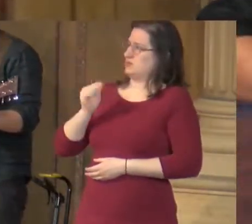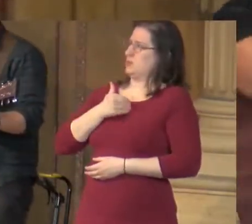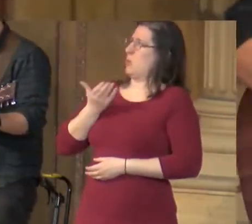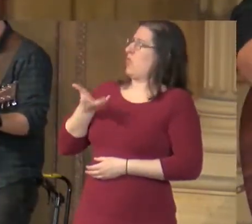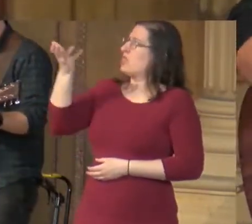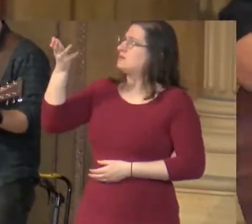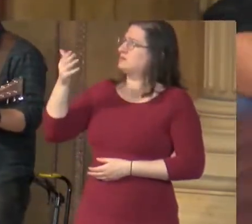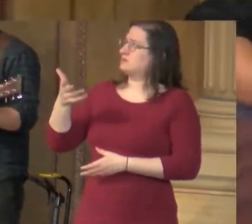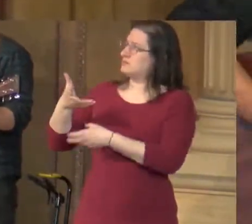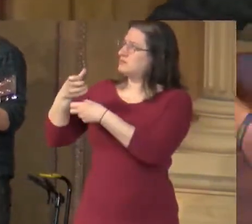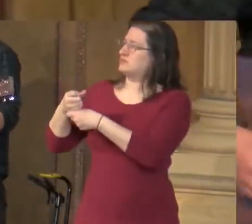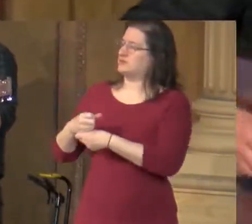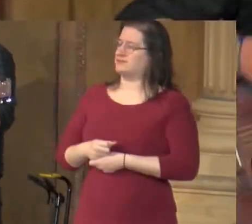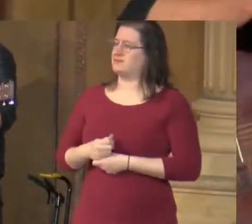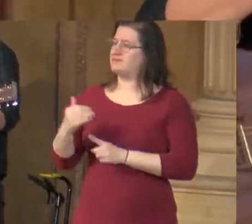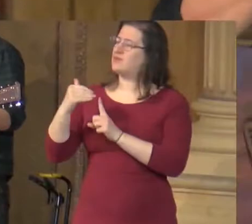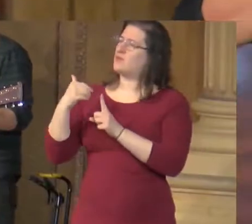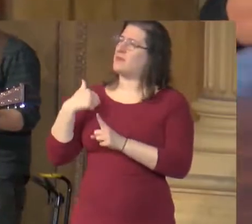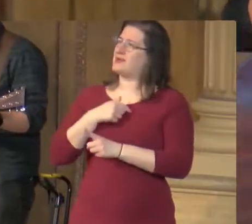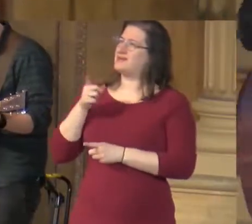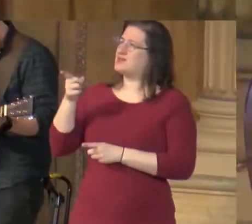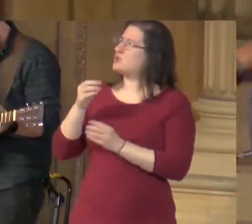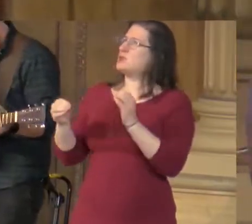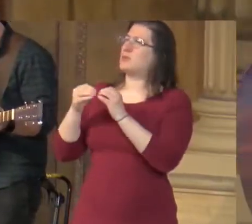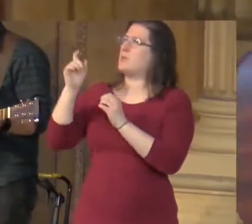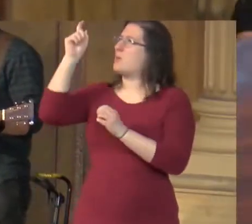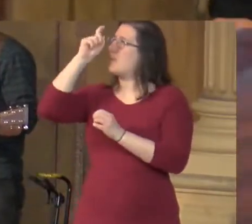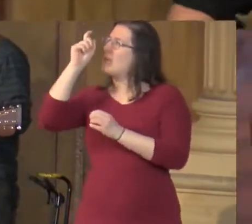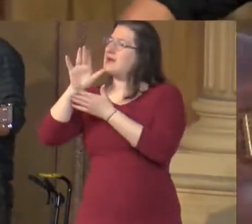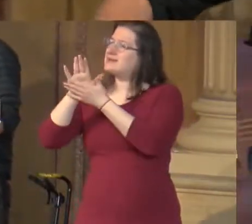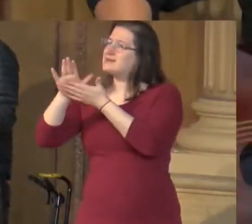remind us that you're wiser and kinder than we could ever be